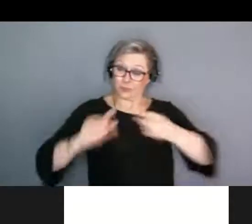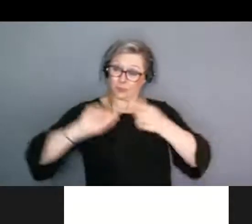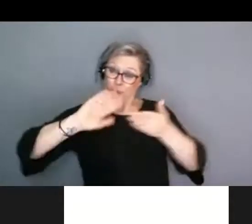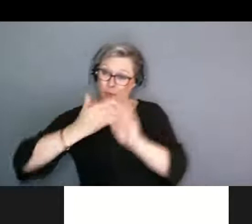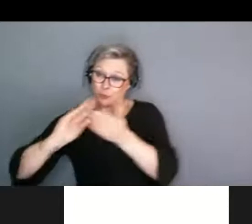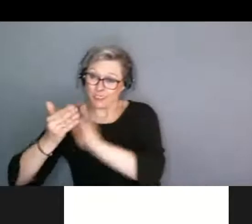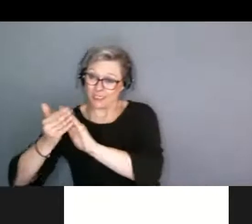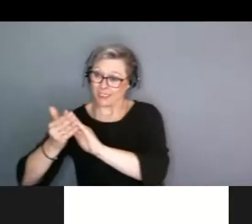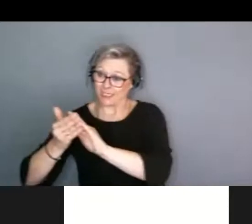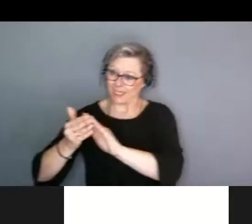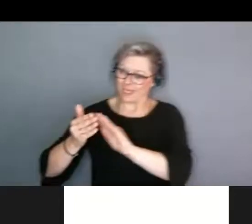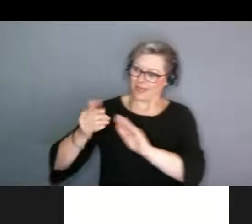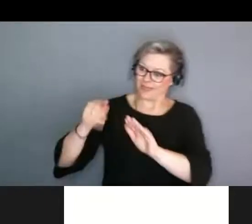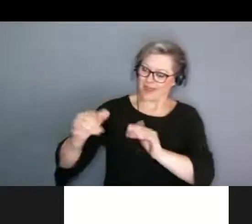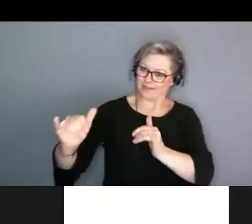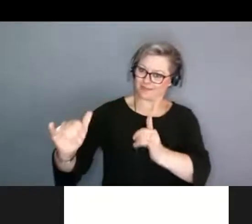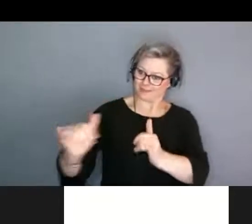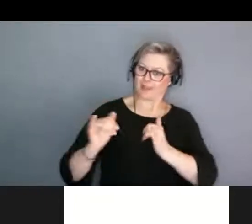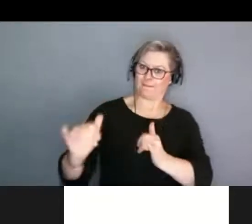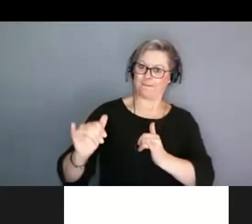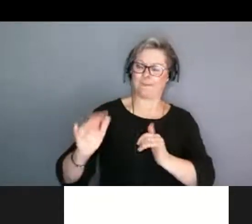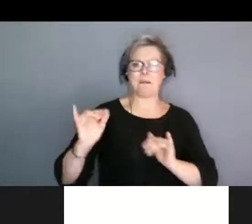community of those who created it.